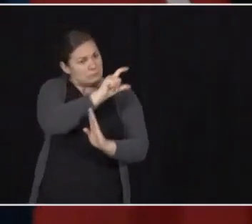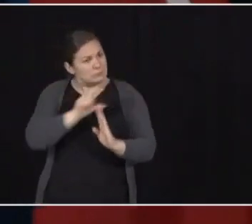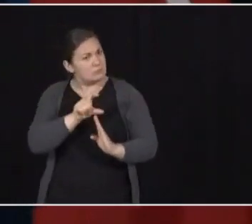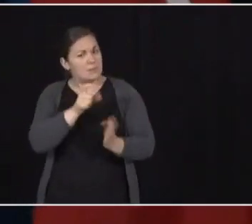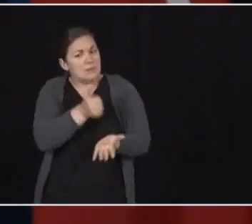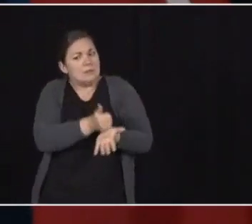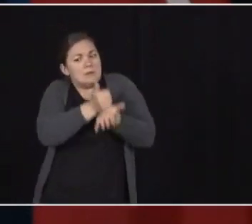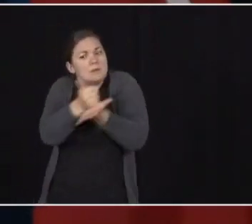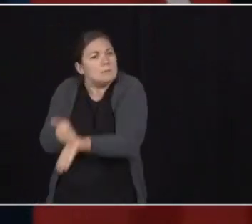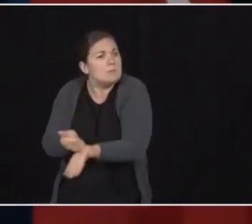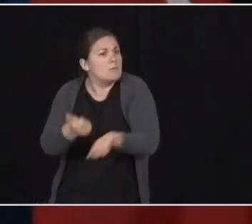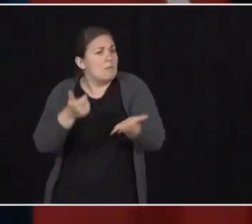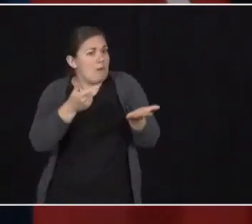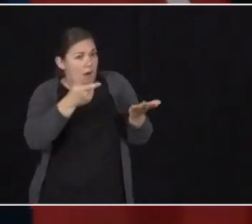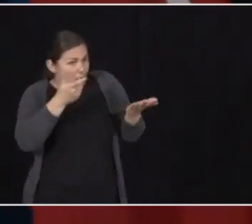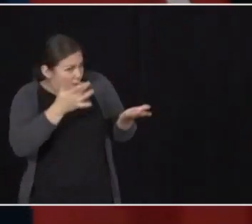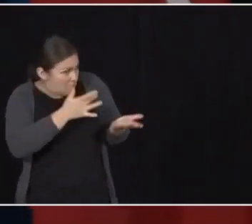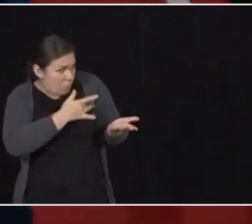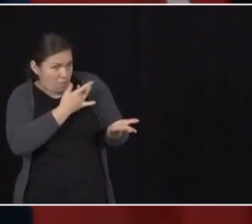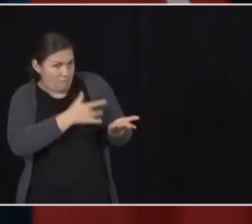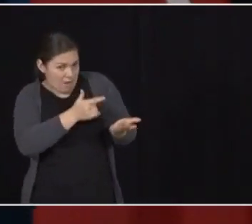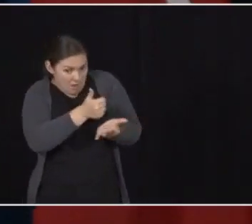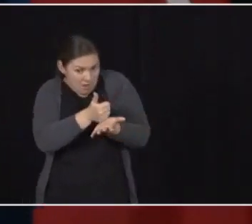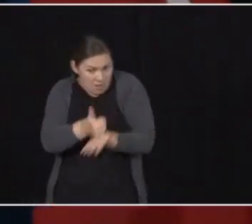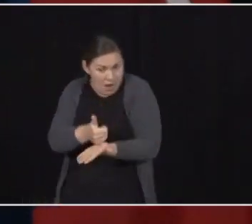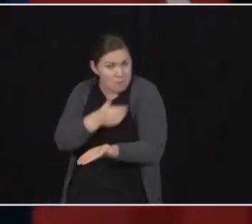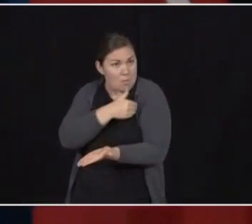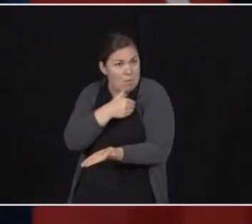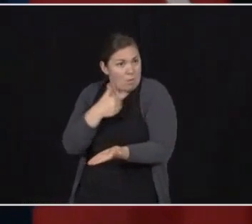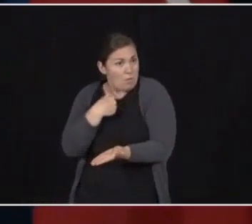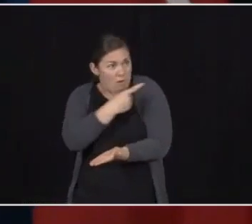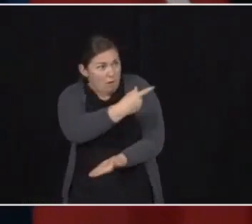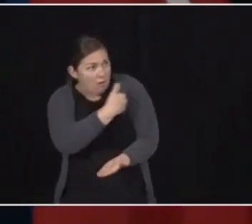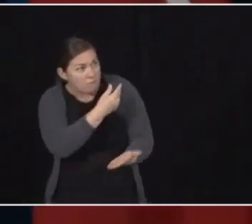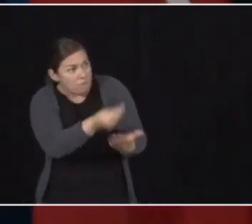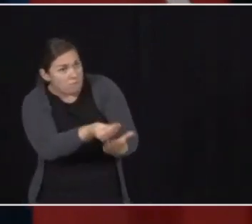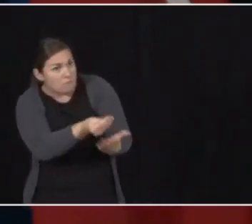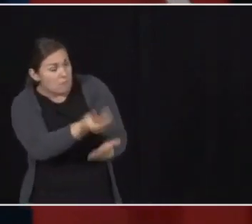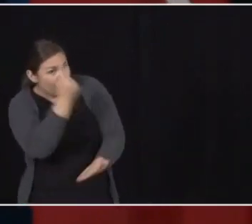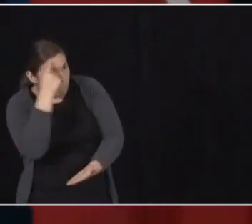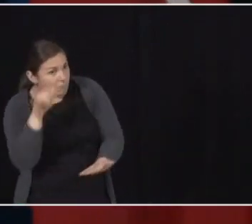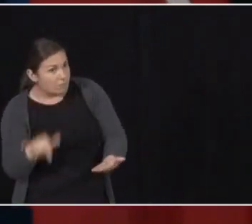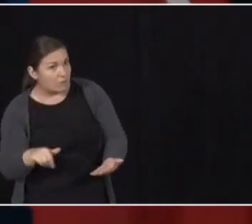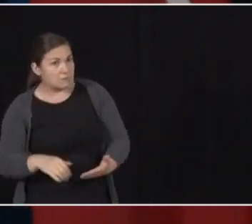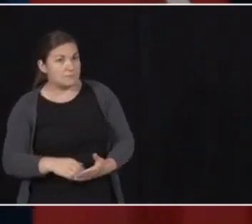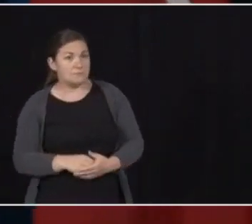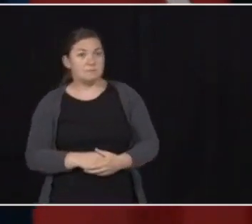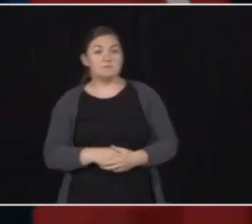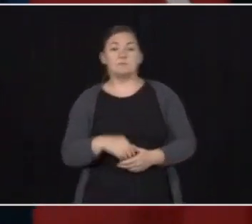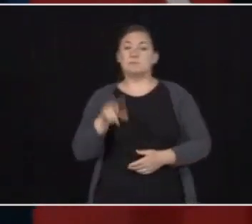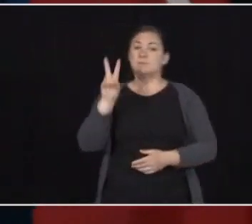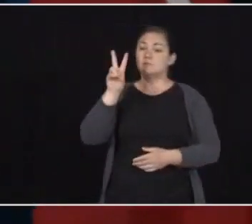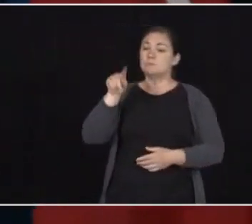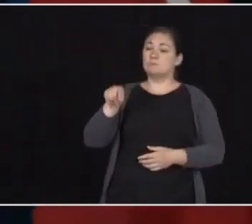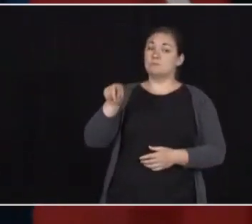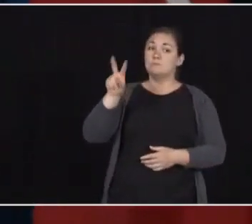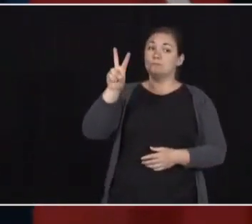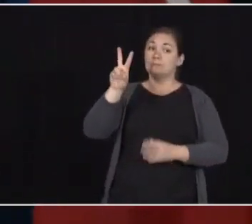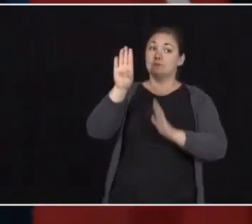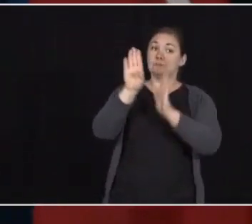province afford to meet Toronto's needs? Well, what out of that, I think, is $2.2 billion that the Prime Minister has